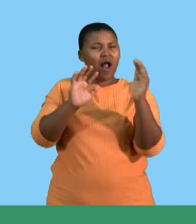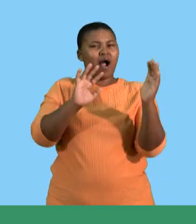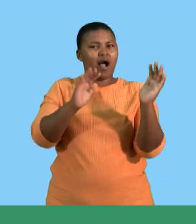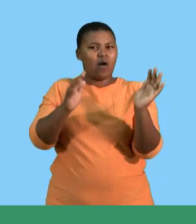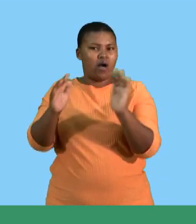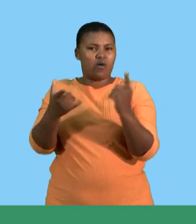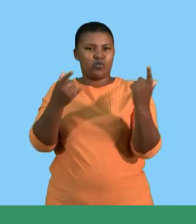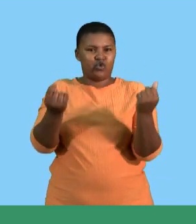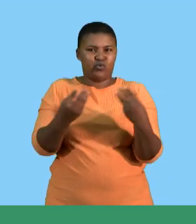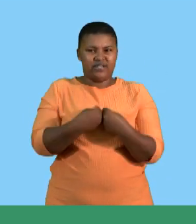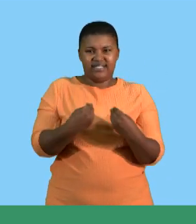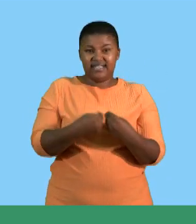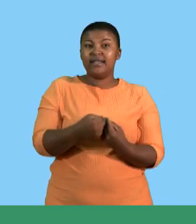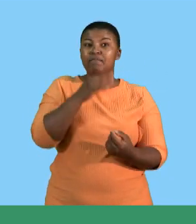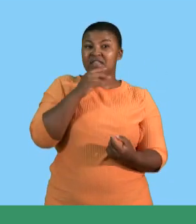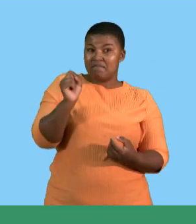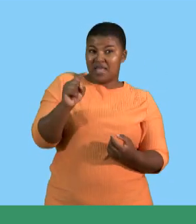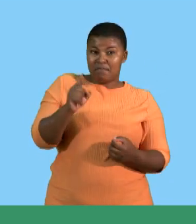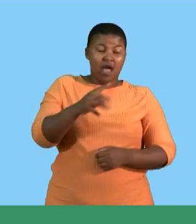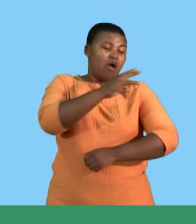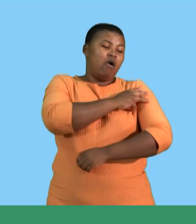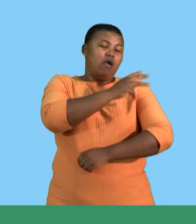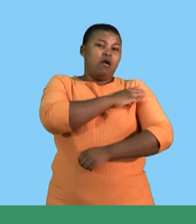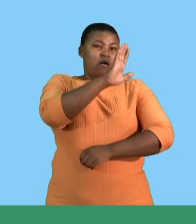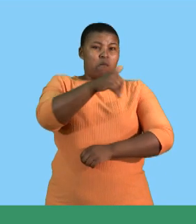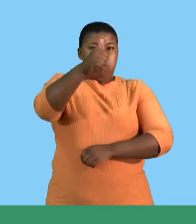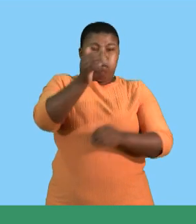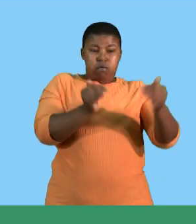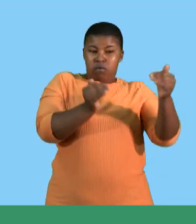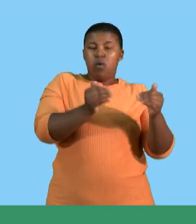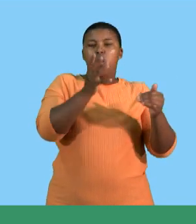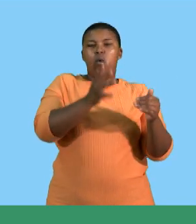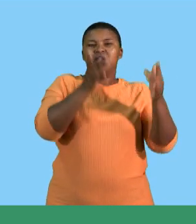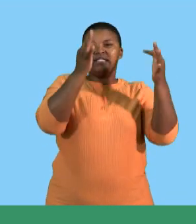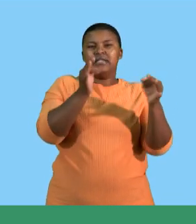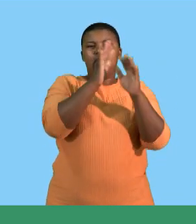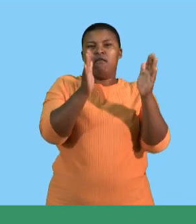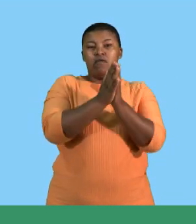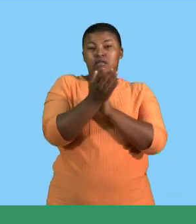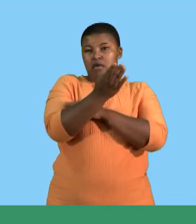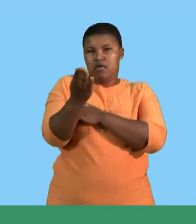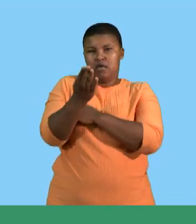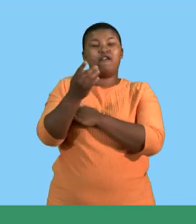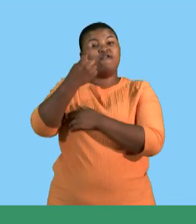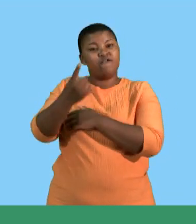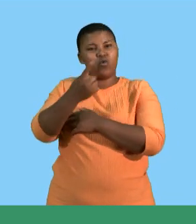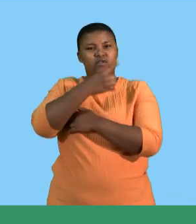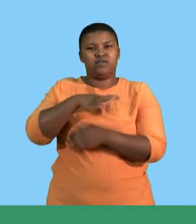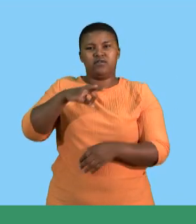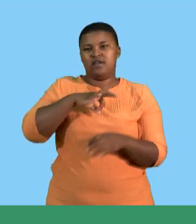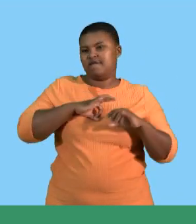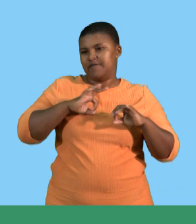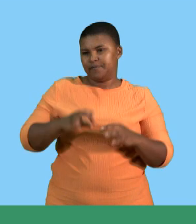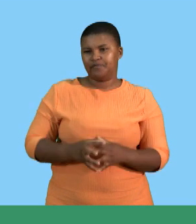So they set us these goals, objectives, etc. for us. No, I almost